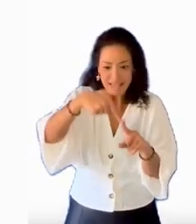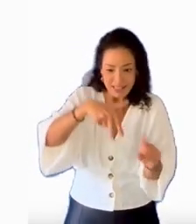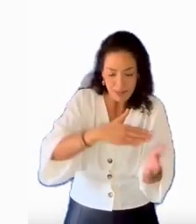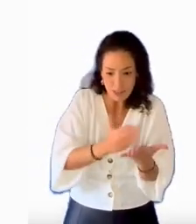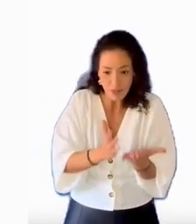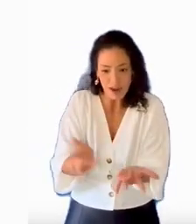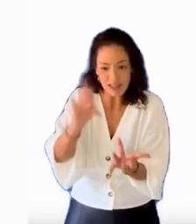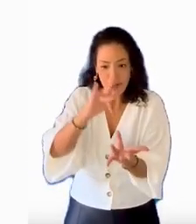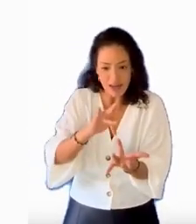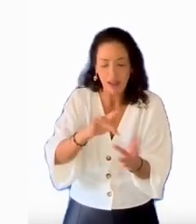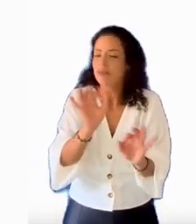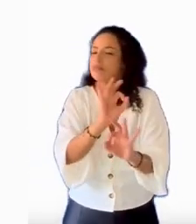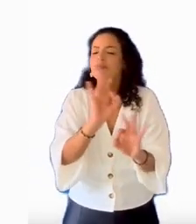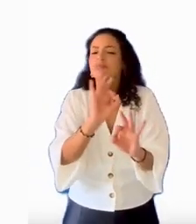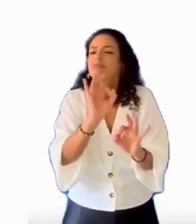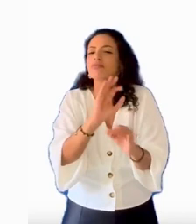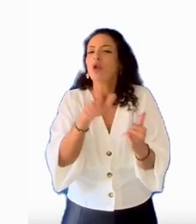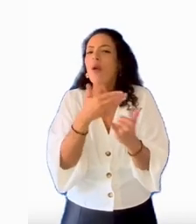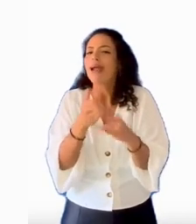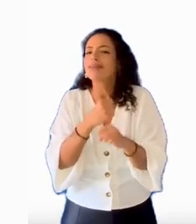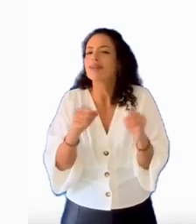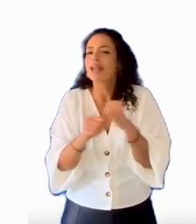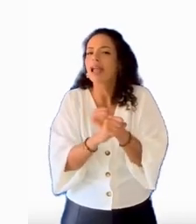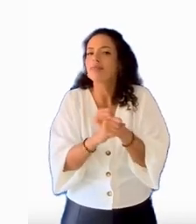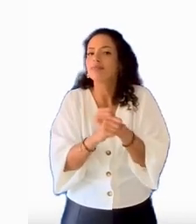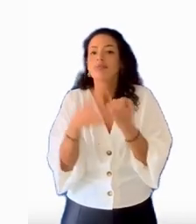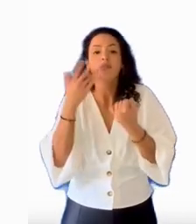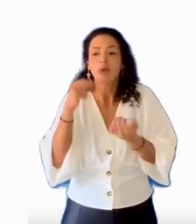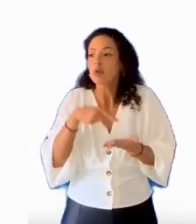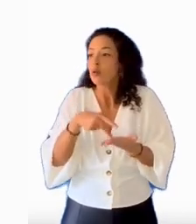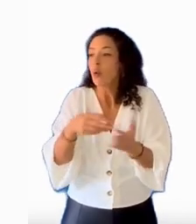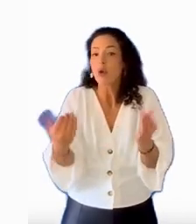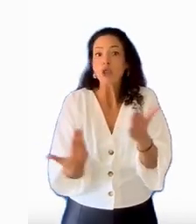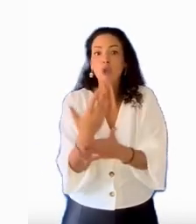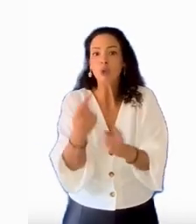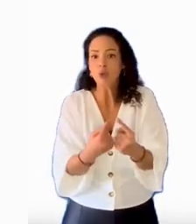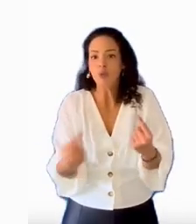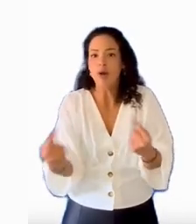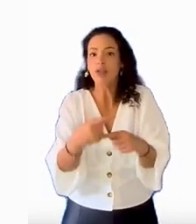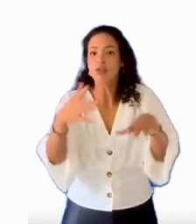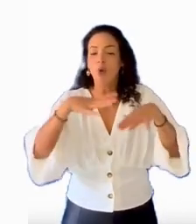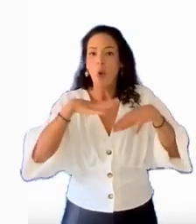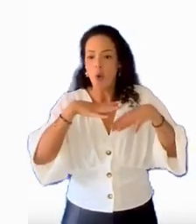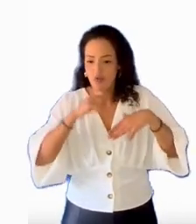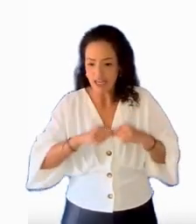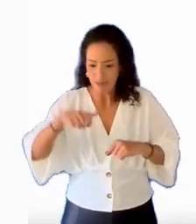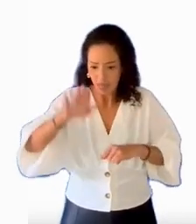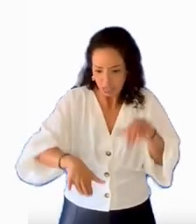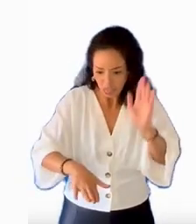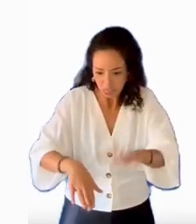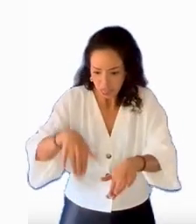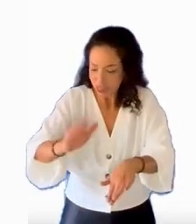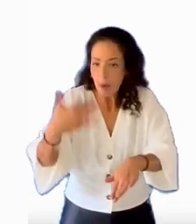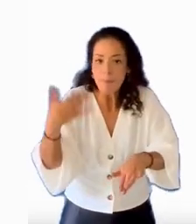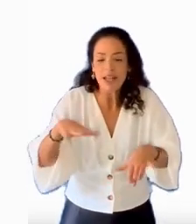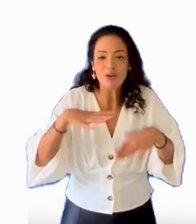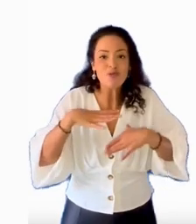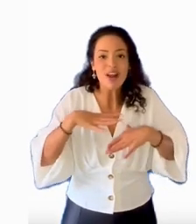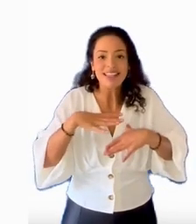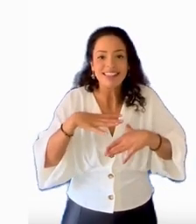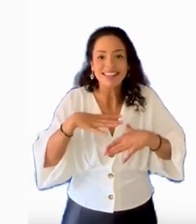The game is without an end. So long as we walk, there will be new puddles ahead or already trodden puddles to be reacquainted with